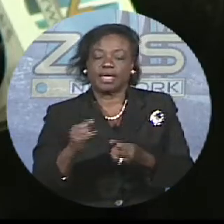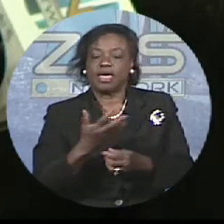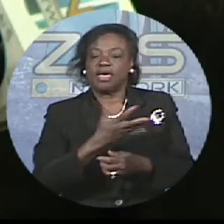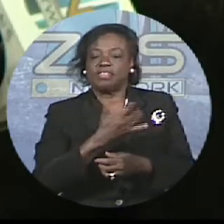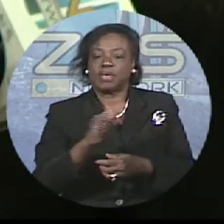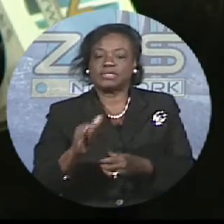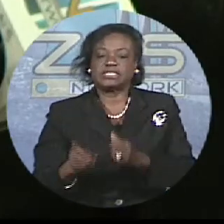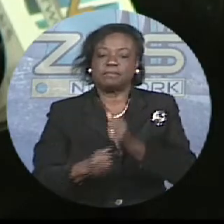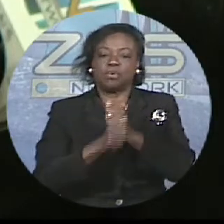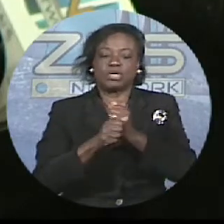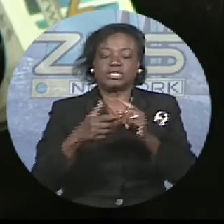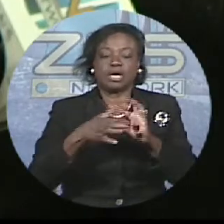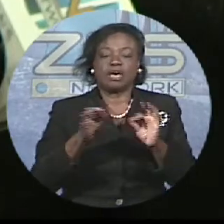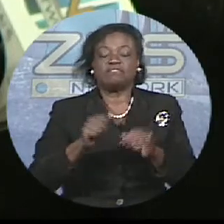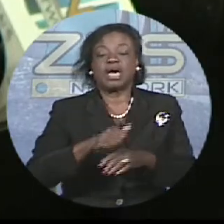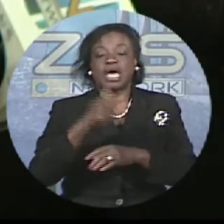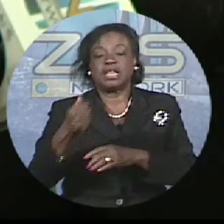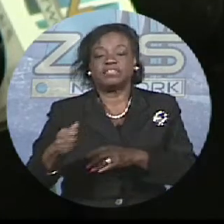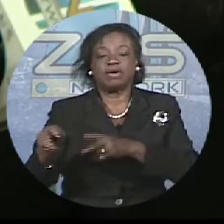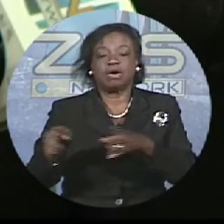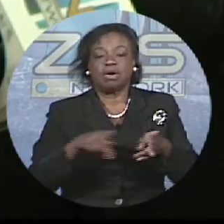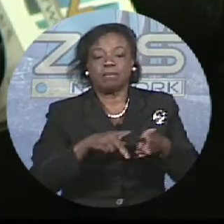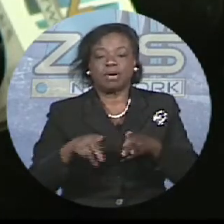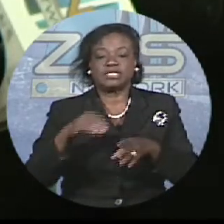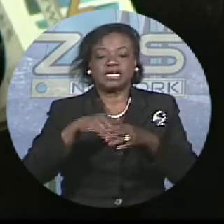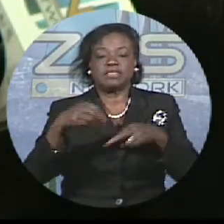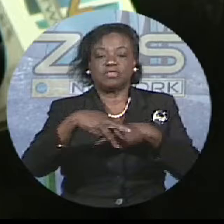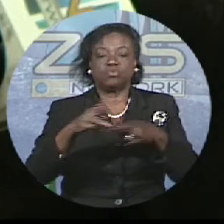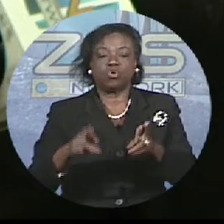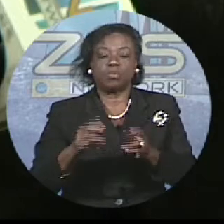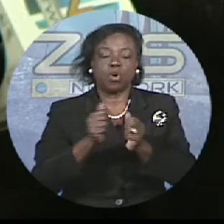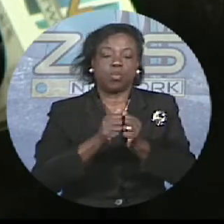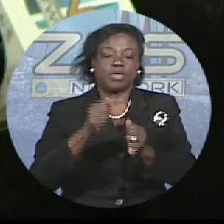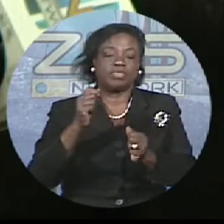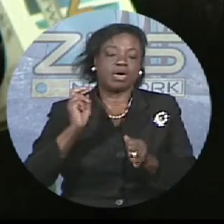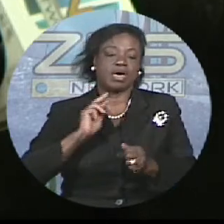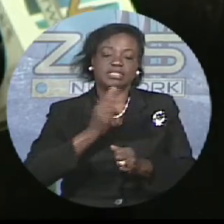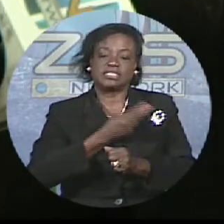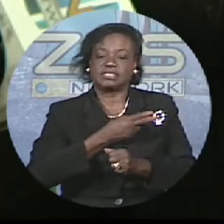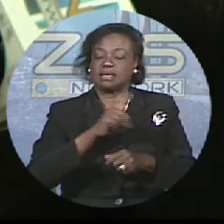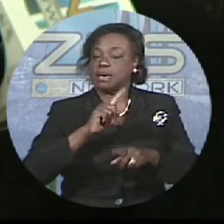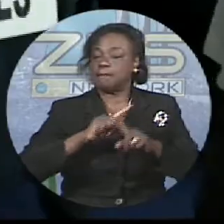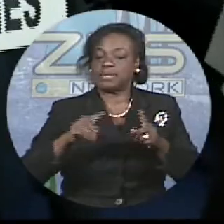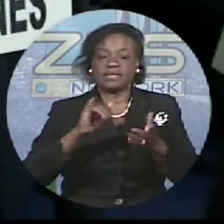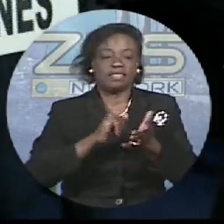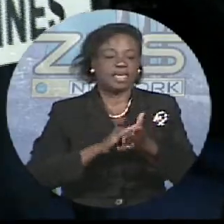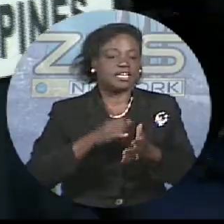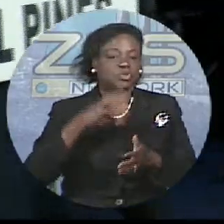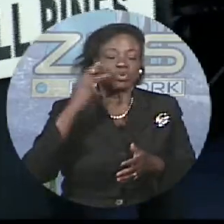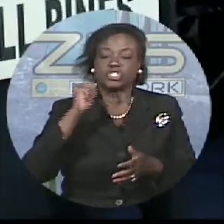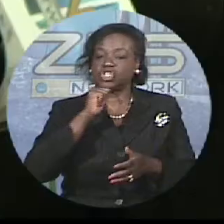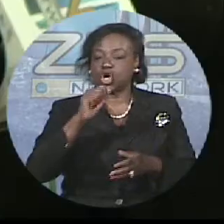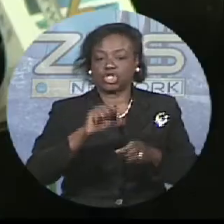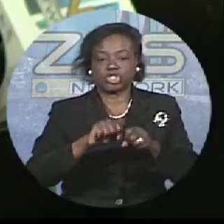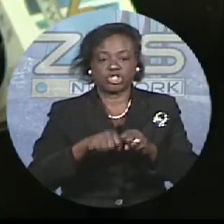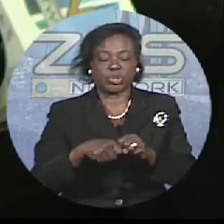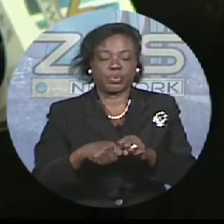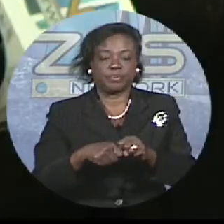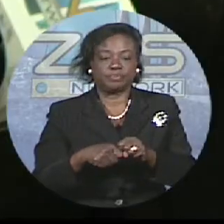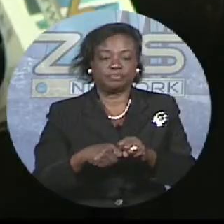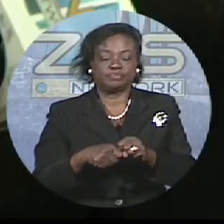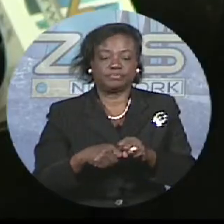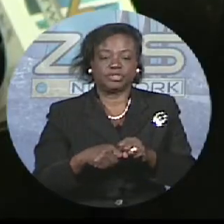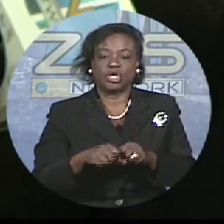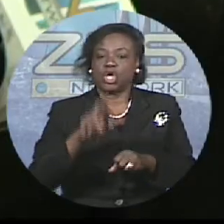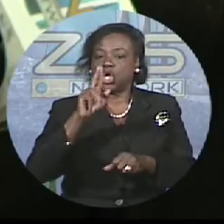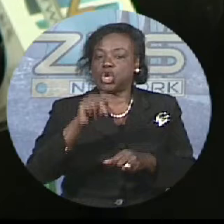another party who would have been in the room with us, but that is not the case. That was not the case. And so no boxes